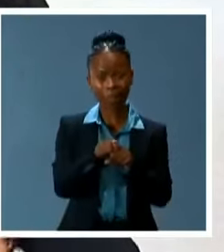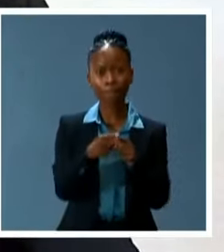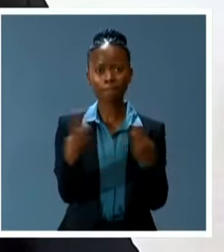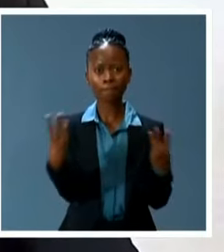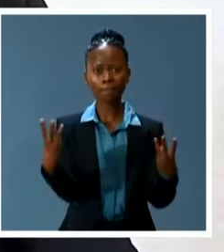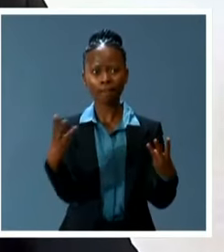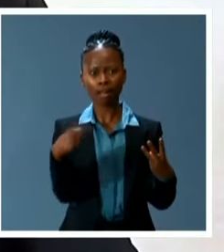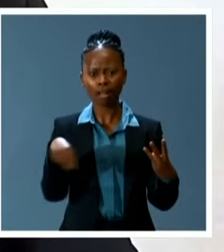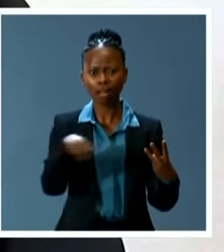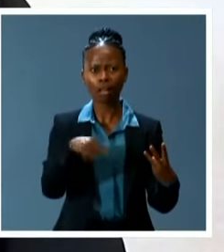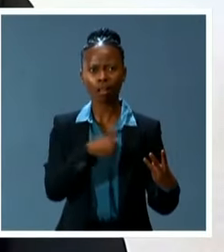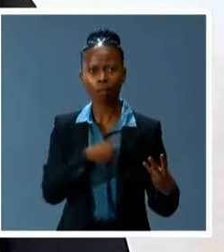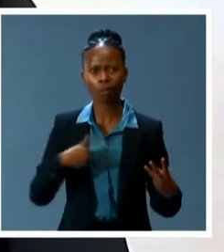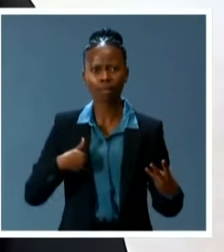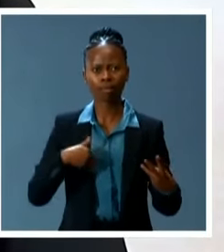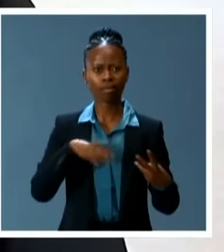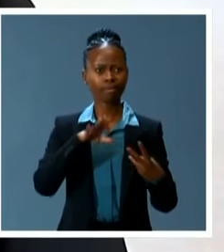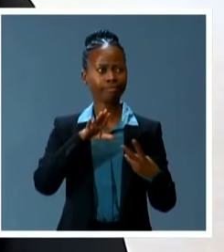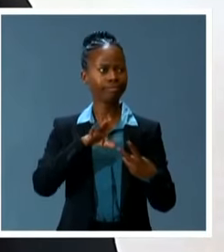of women, of